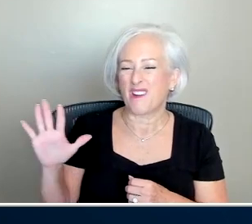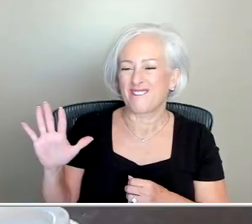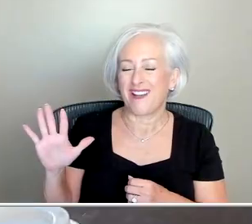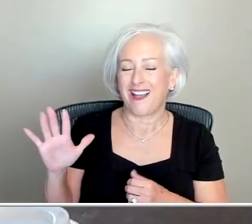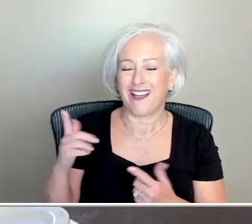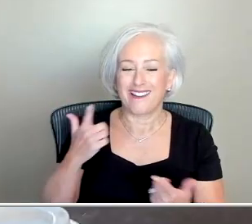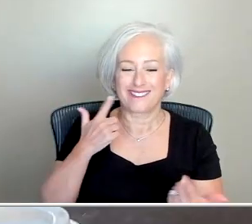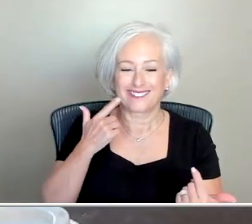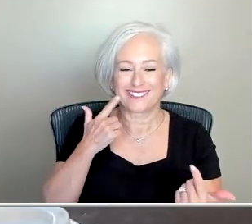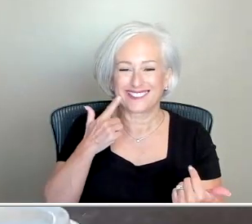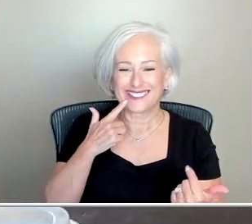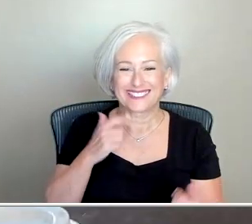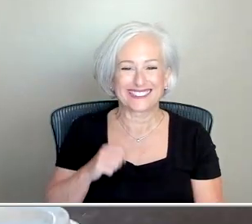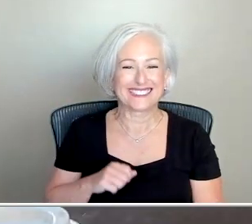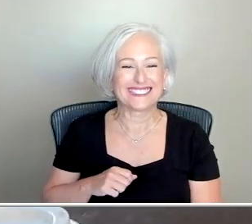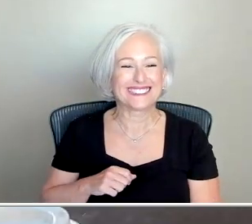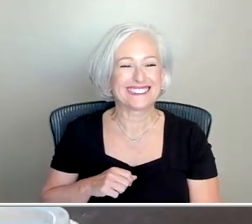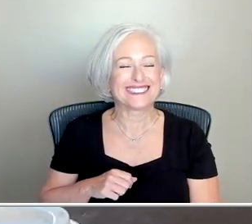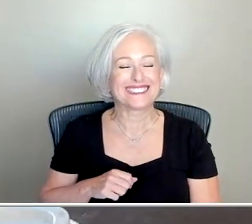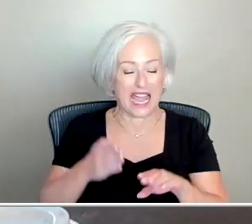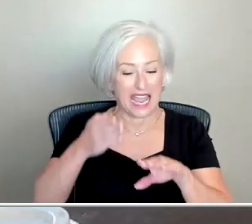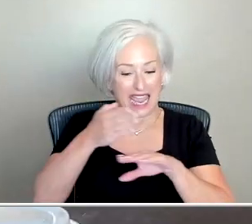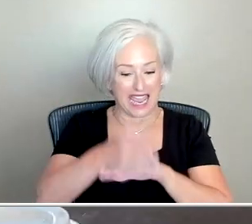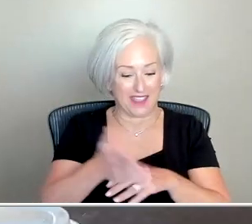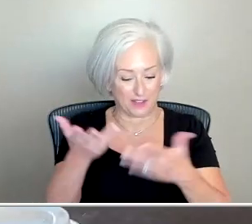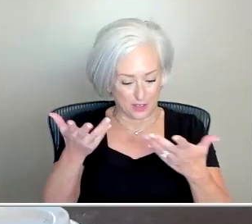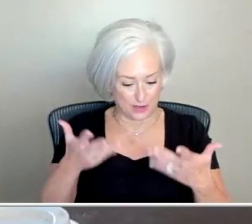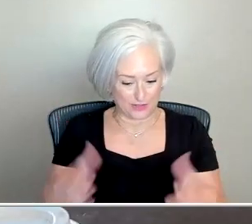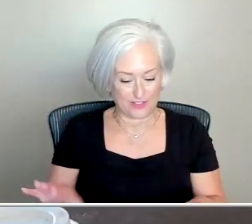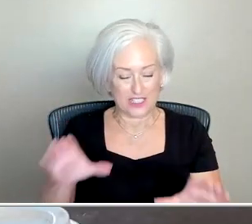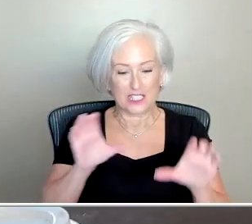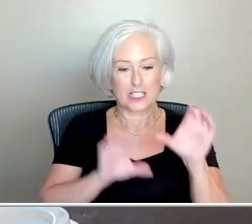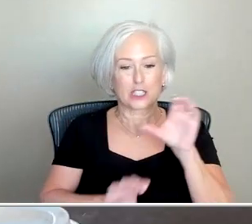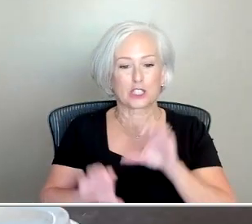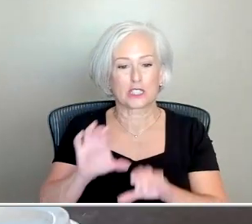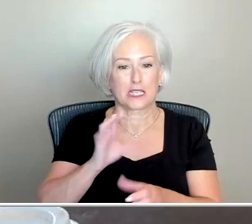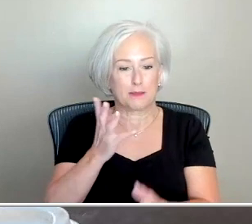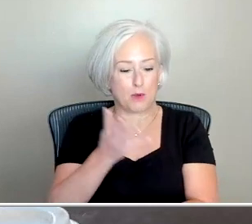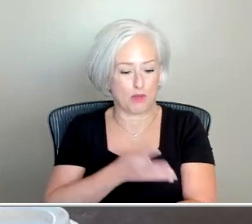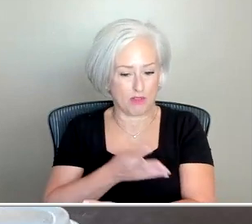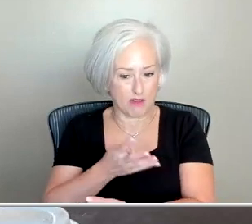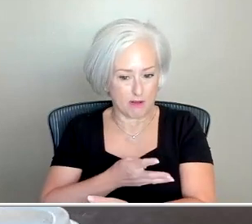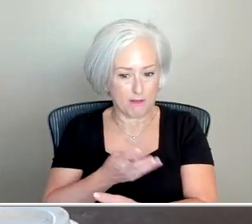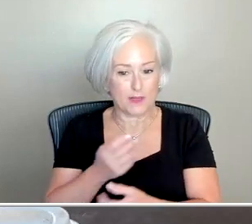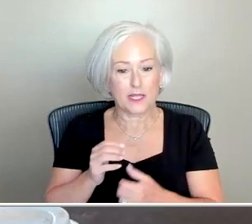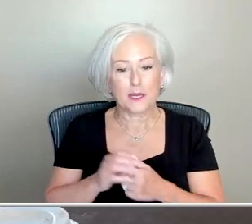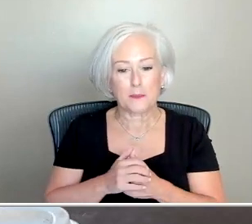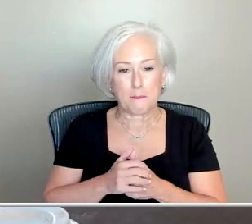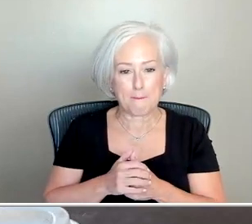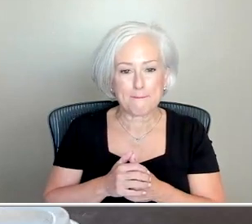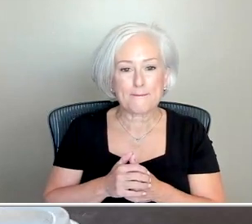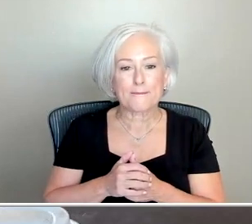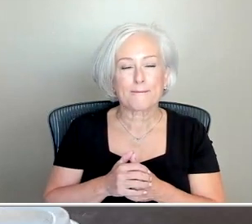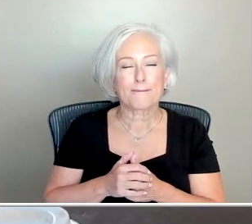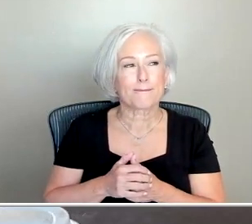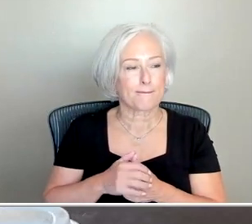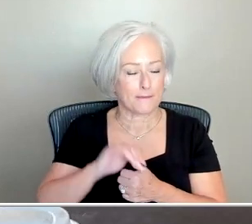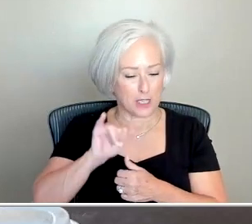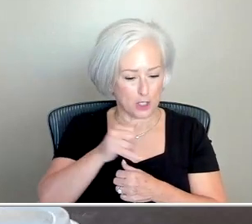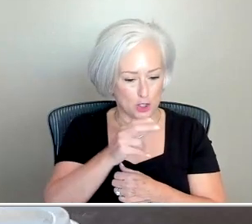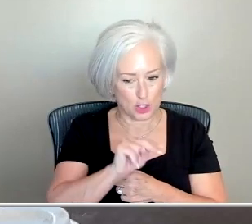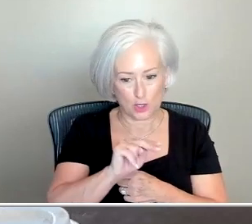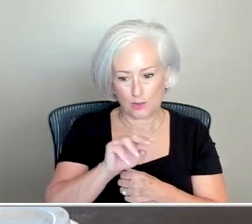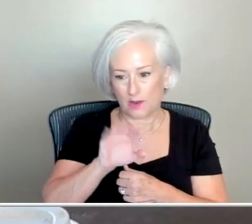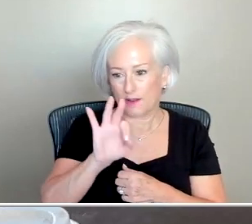After I was done with chemotherapy in that January, February, March, and your